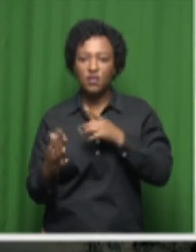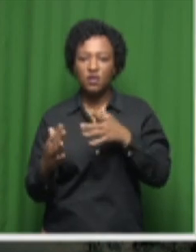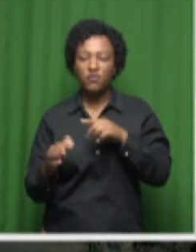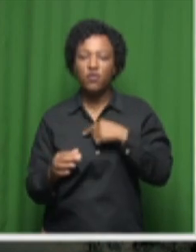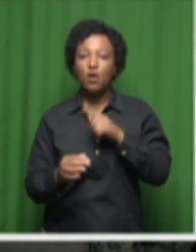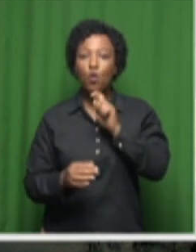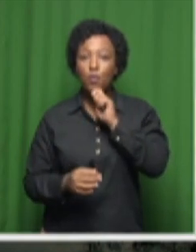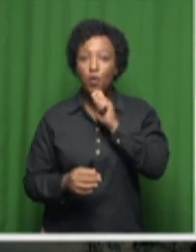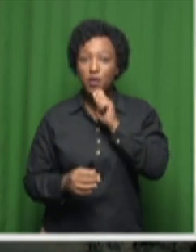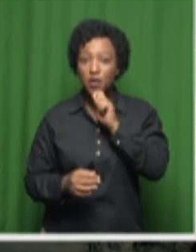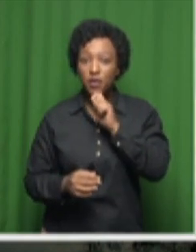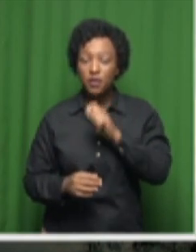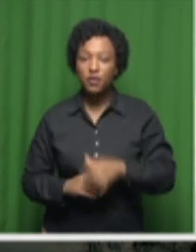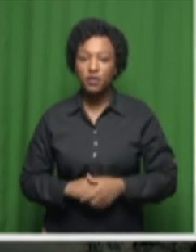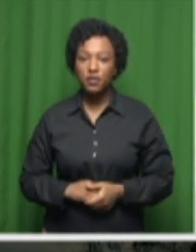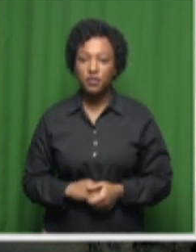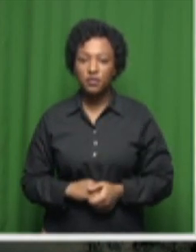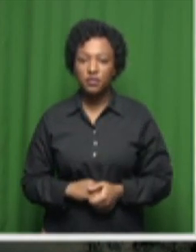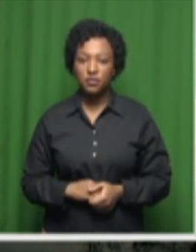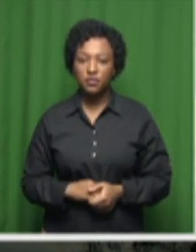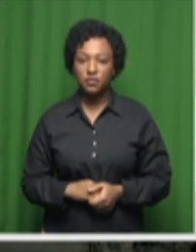morning.